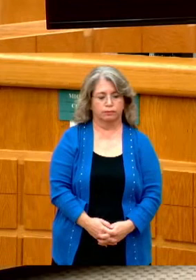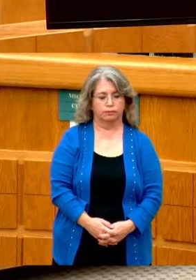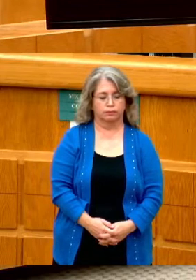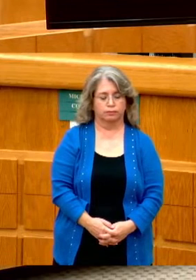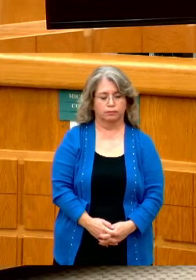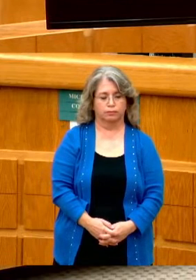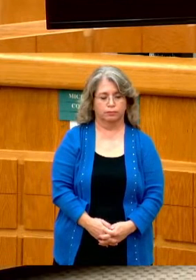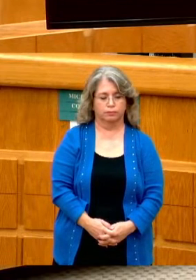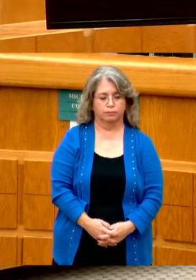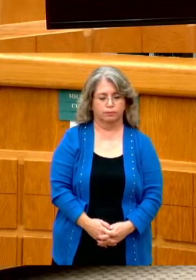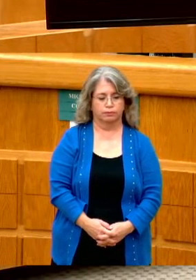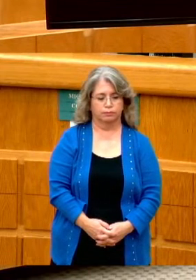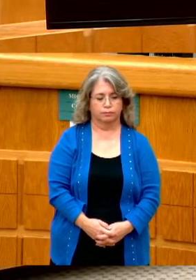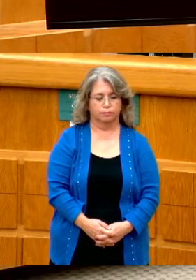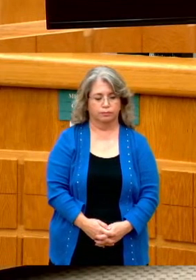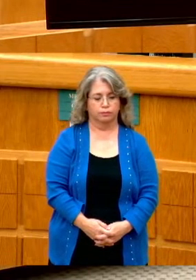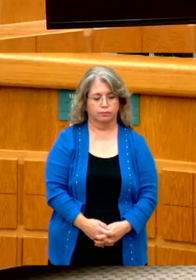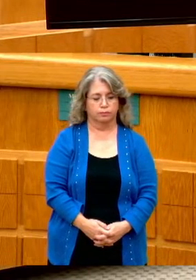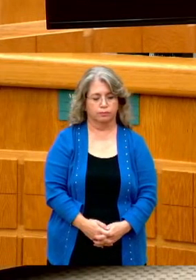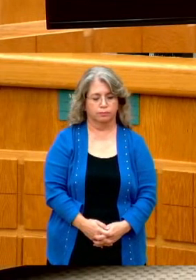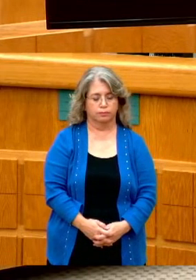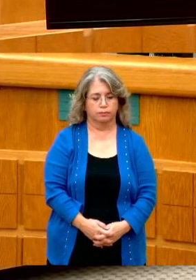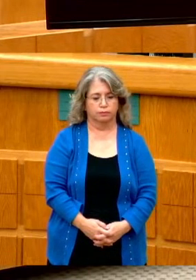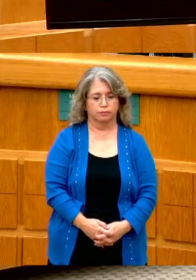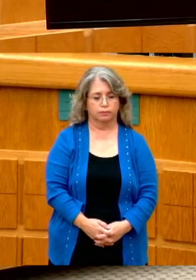totalizan 561 personas.